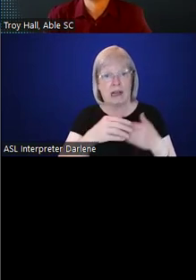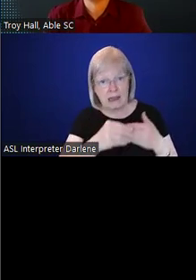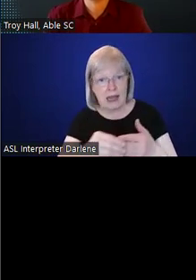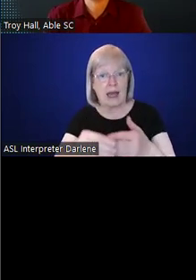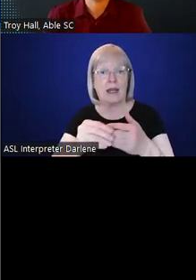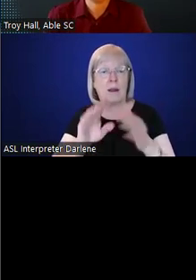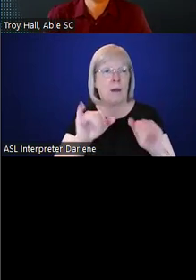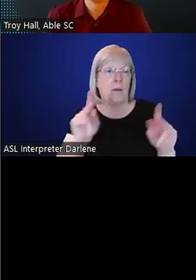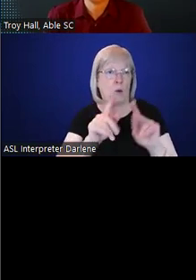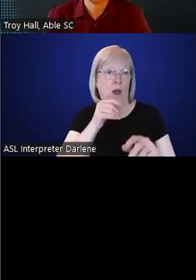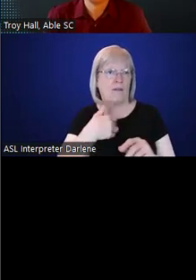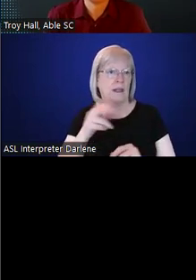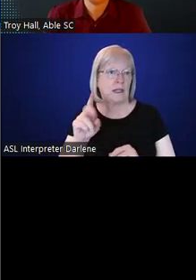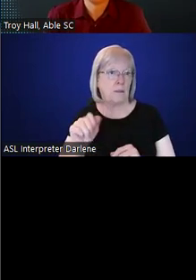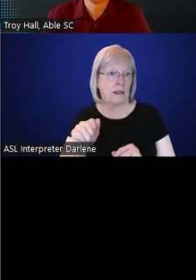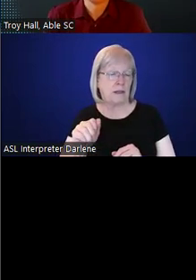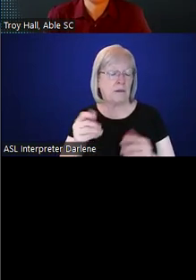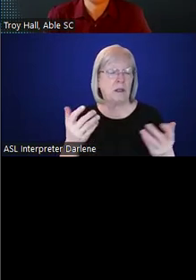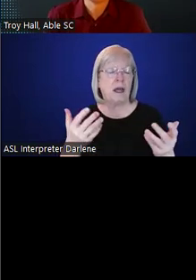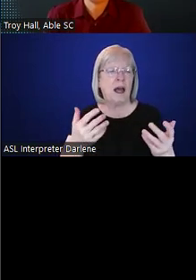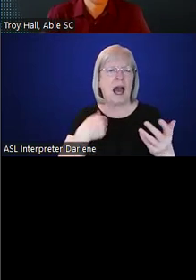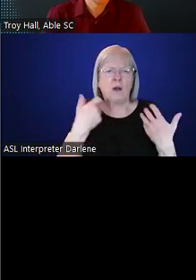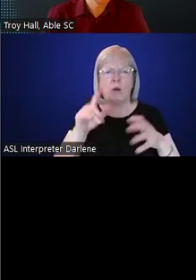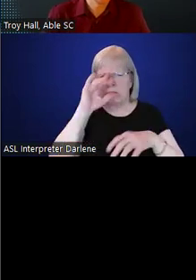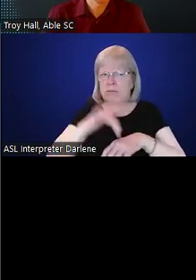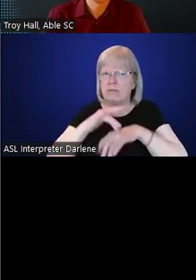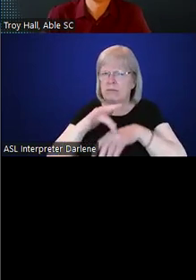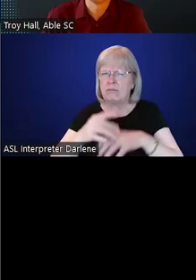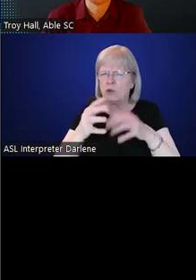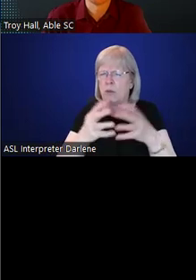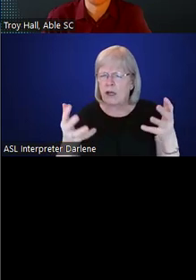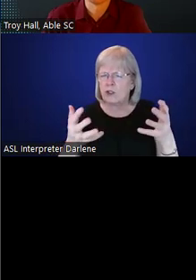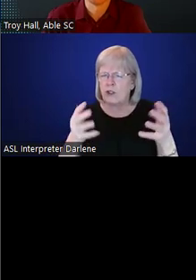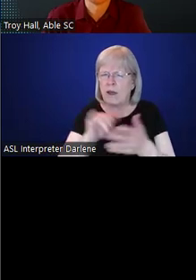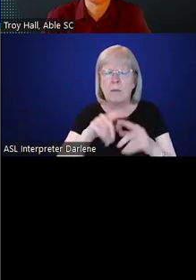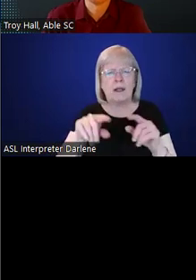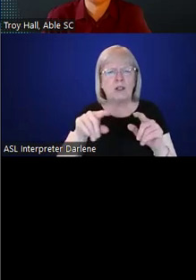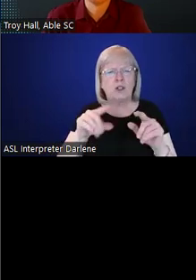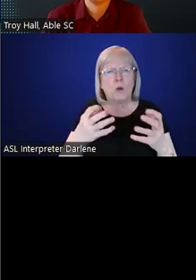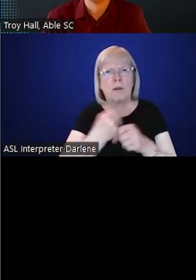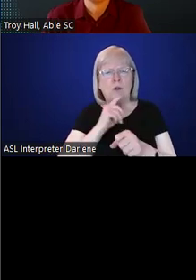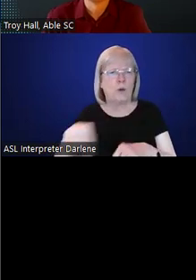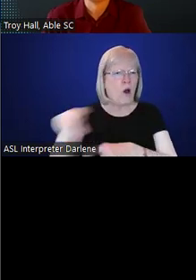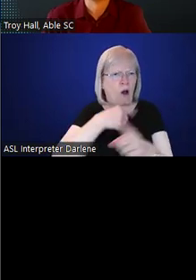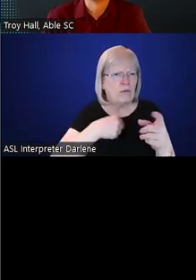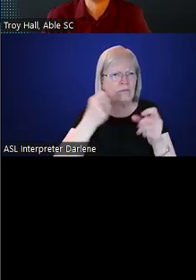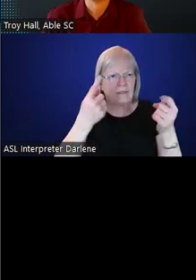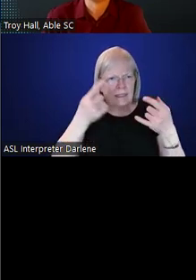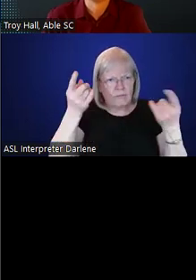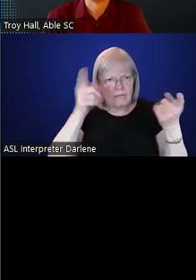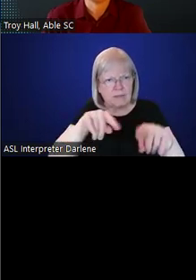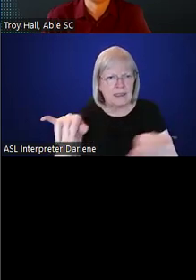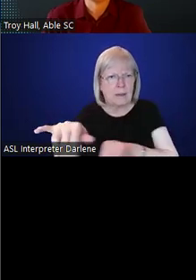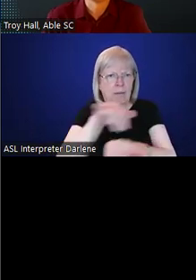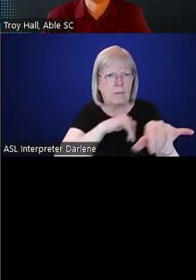I'm not going to harp too much on this, but just so that we're all kind of singing from the same songbook here, it's really